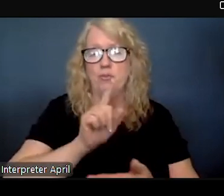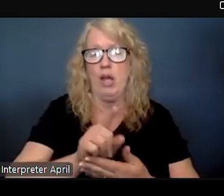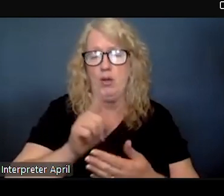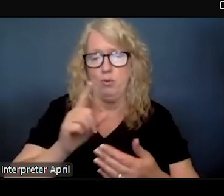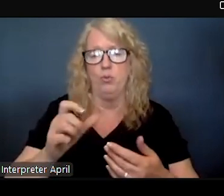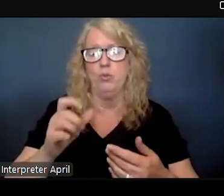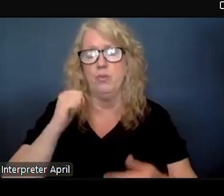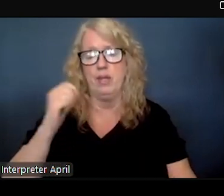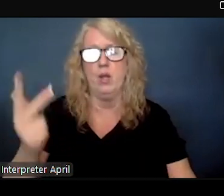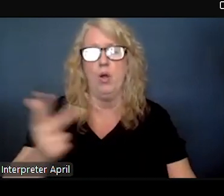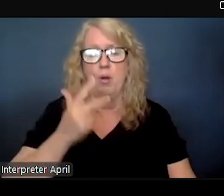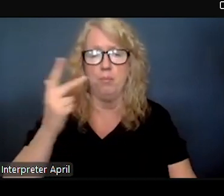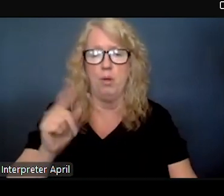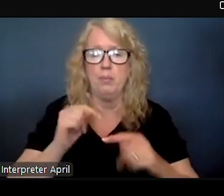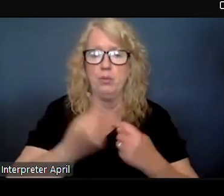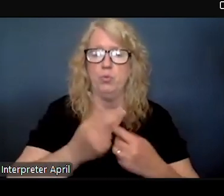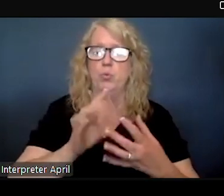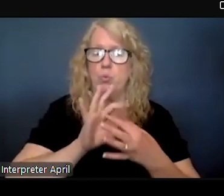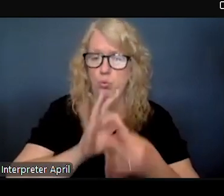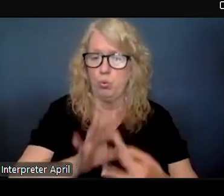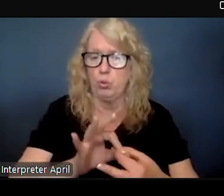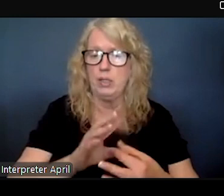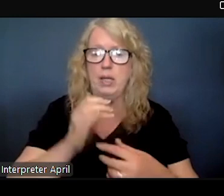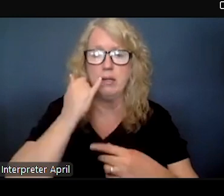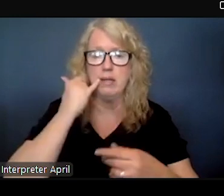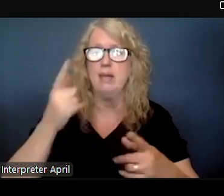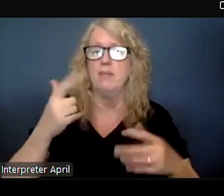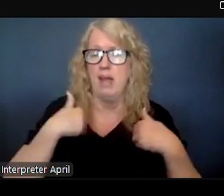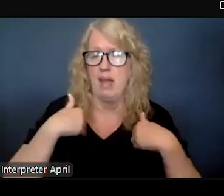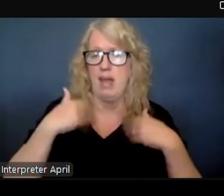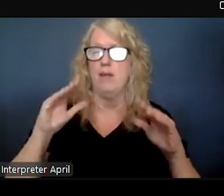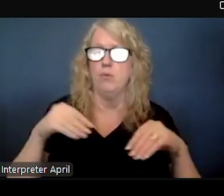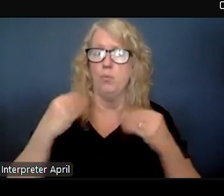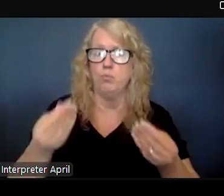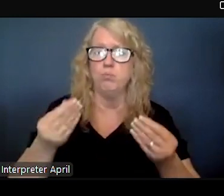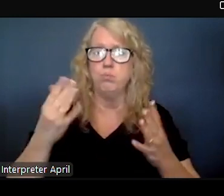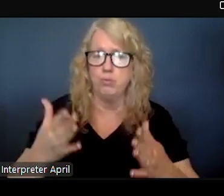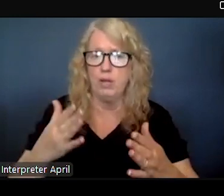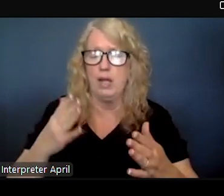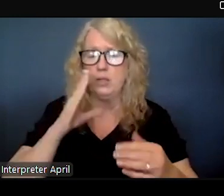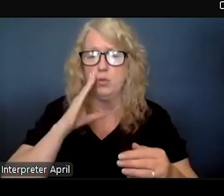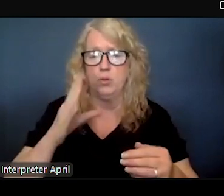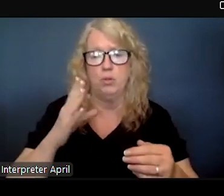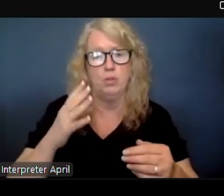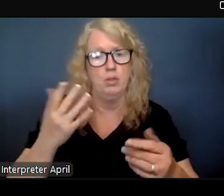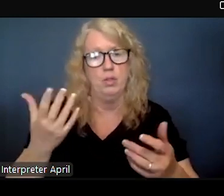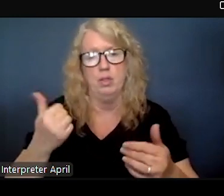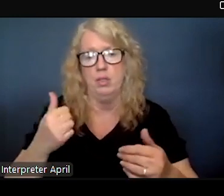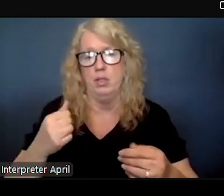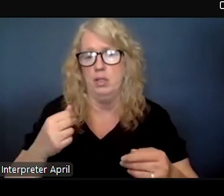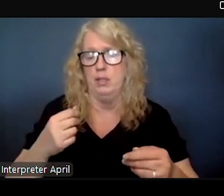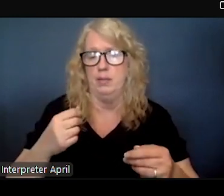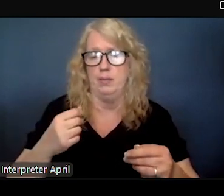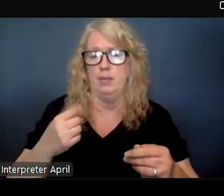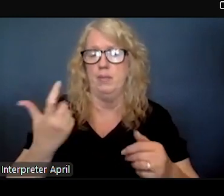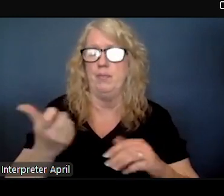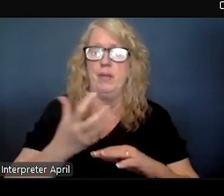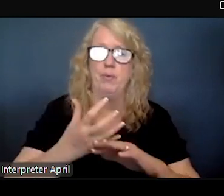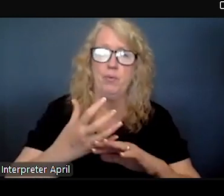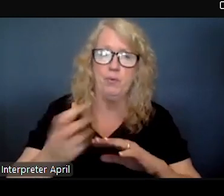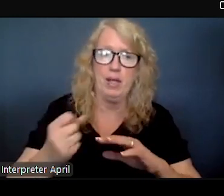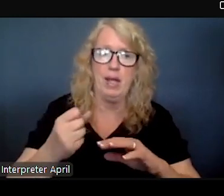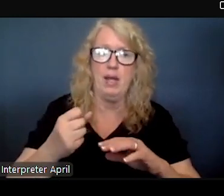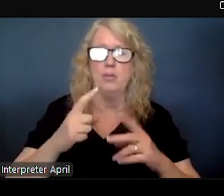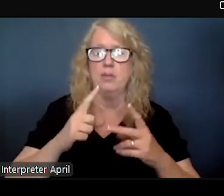then our mobile teams do coordinate with if they have a provider, Hmm. at least to just let them know we went out